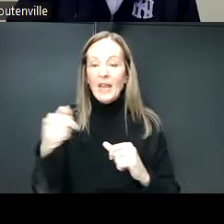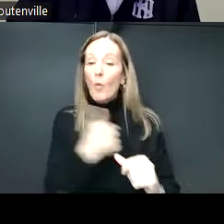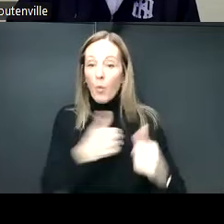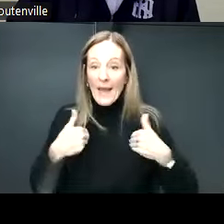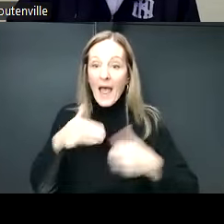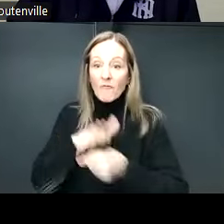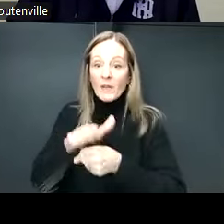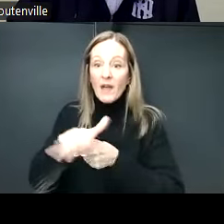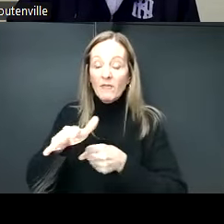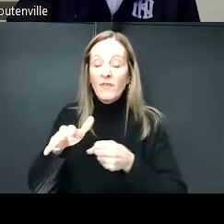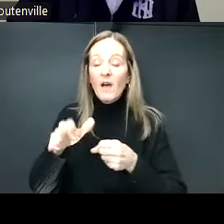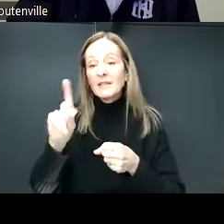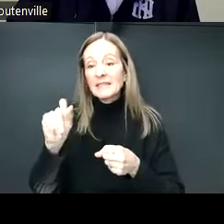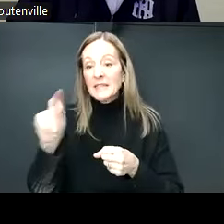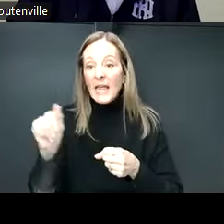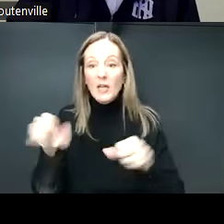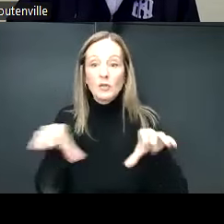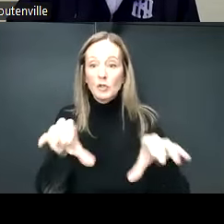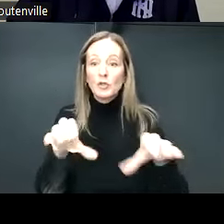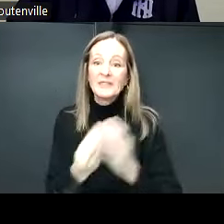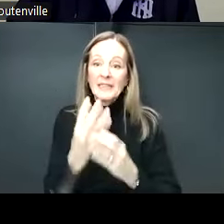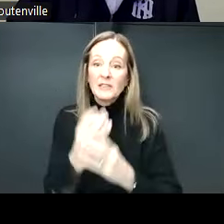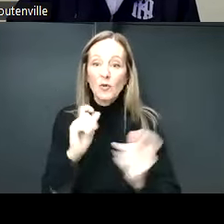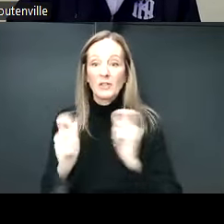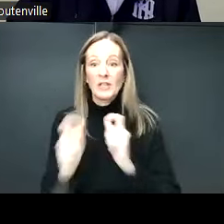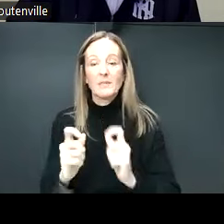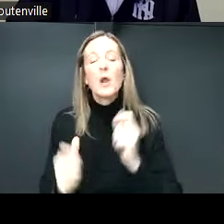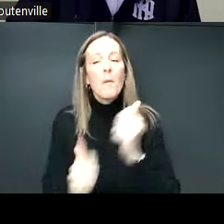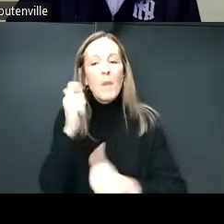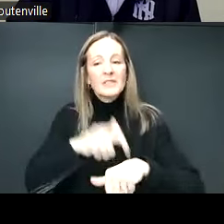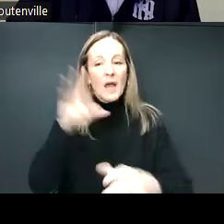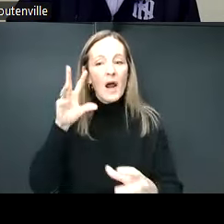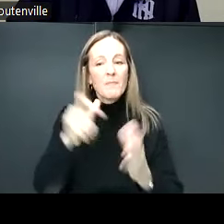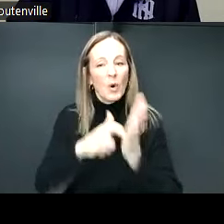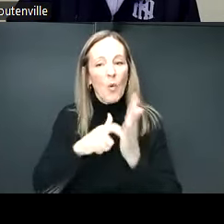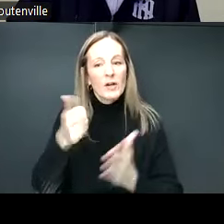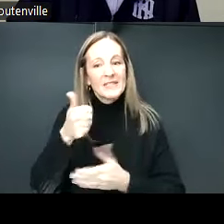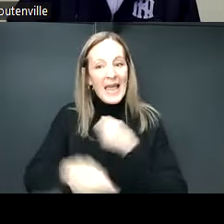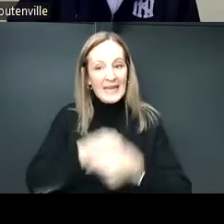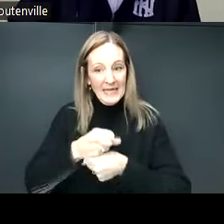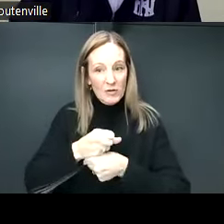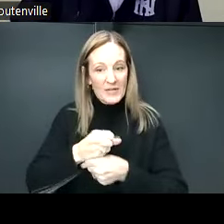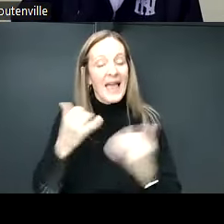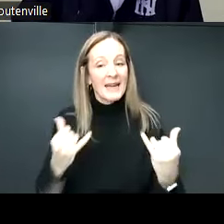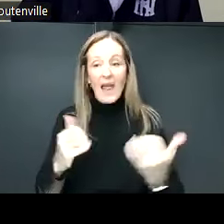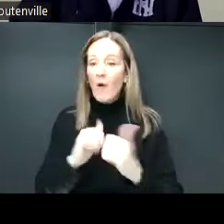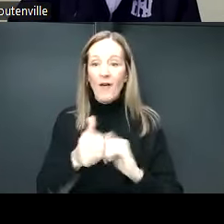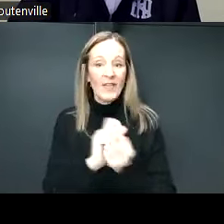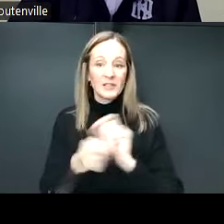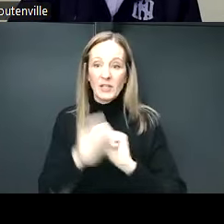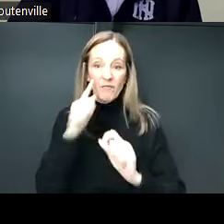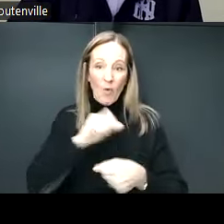to do the seasonal adjustment. It usually takes 10 years of data. I'm not sure how they've adjusted for COVID, but